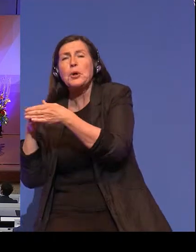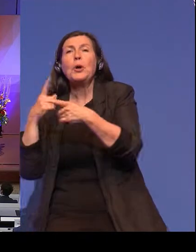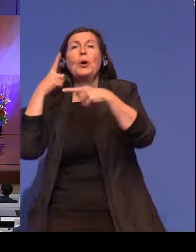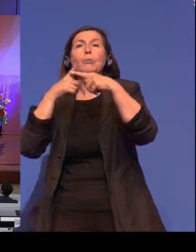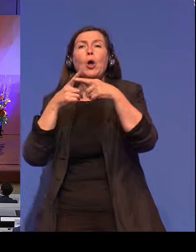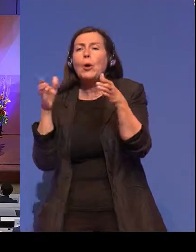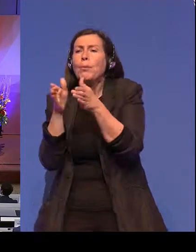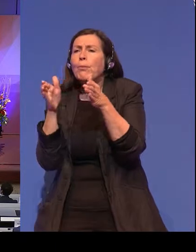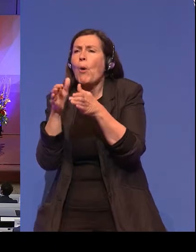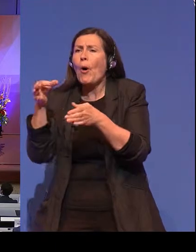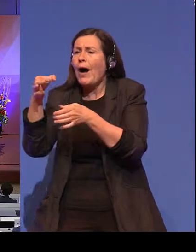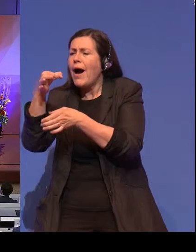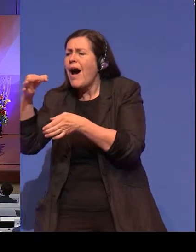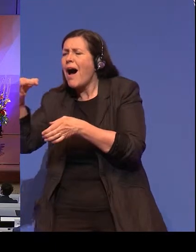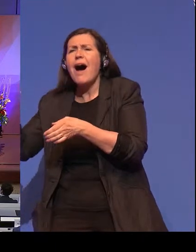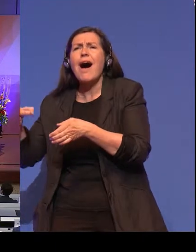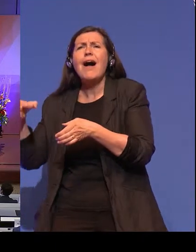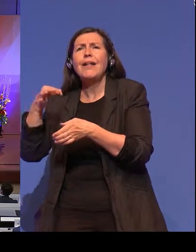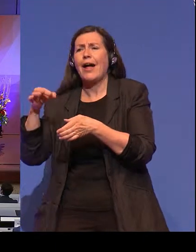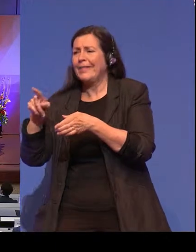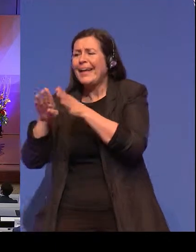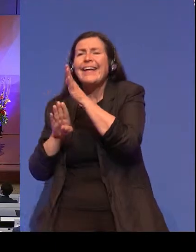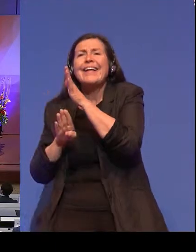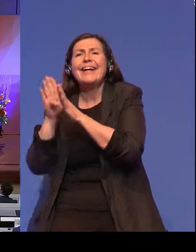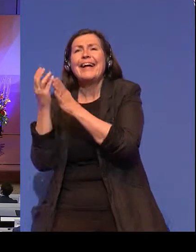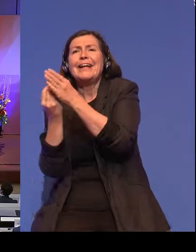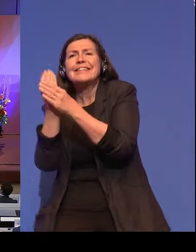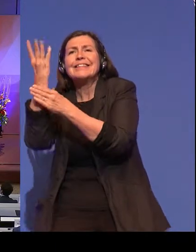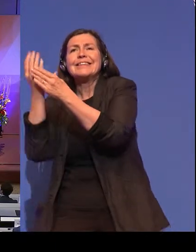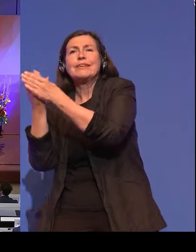developing states. You have the floor, Madam.